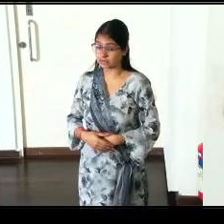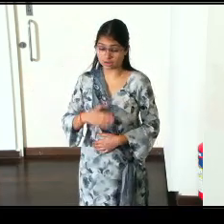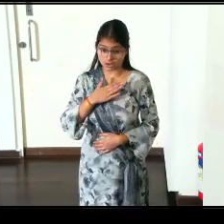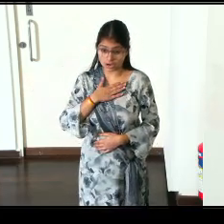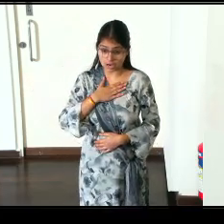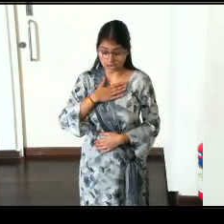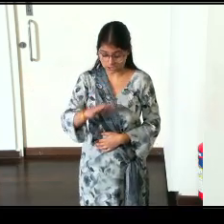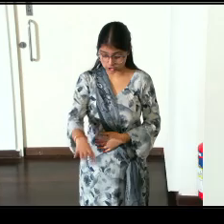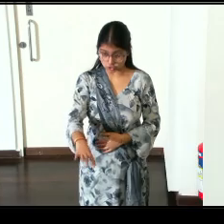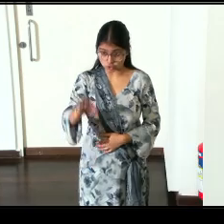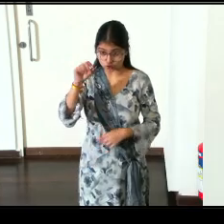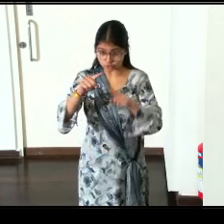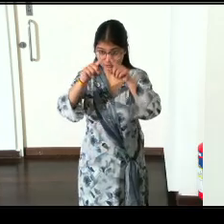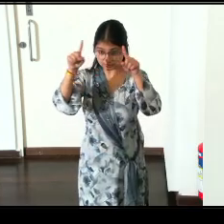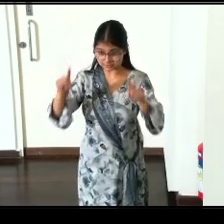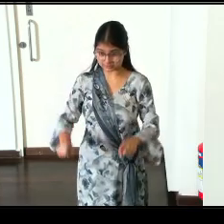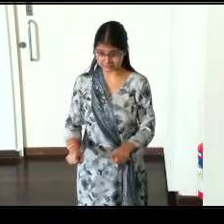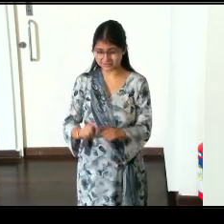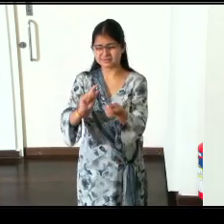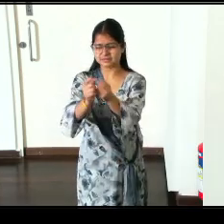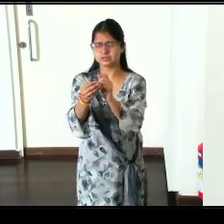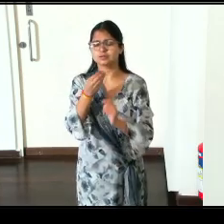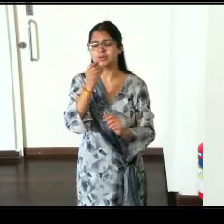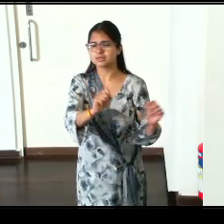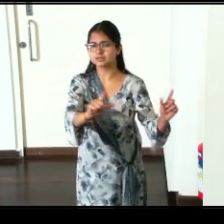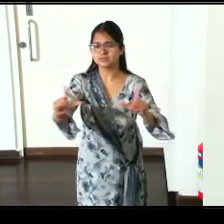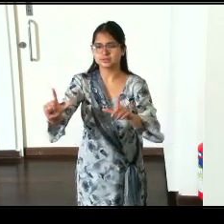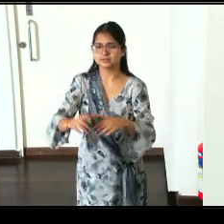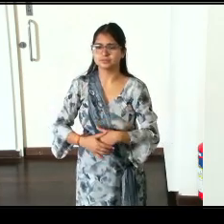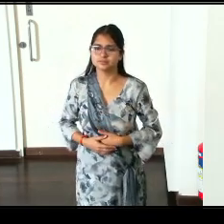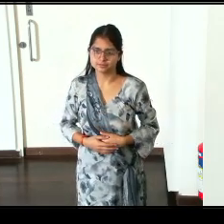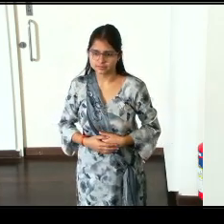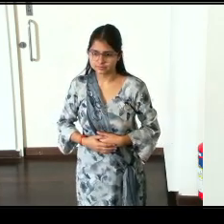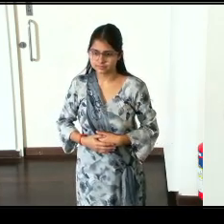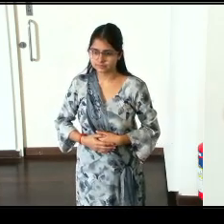chose this and the next slide, please.